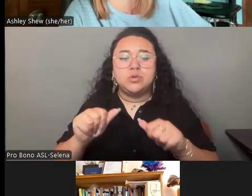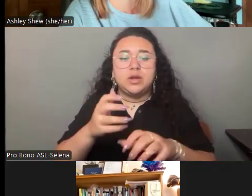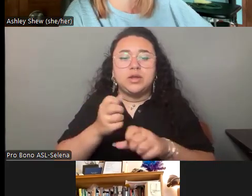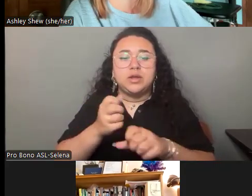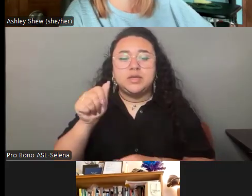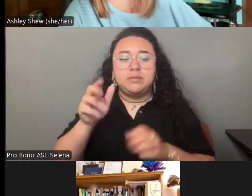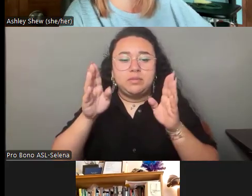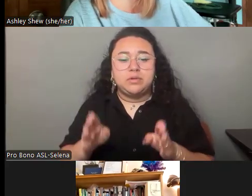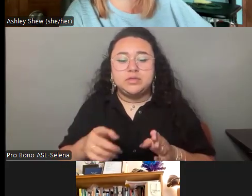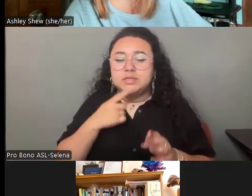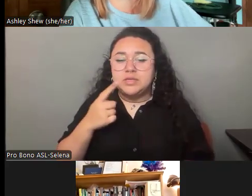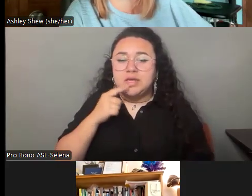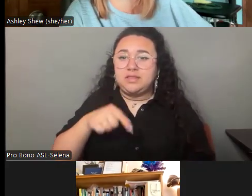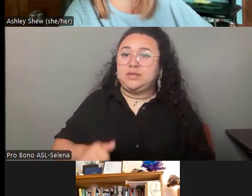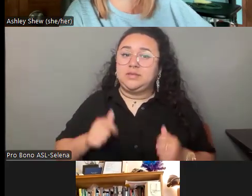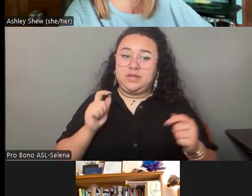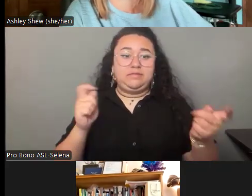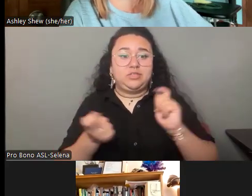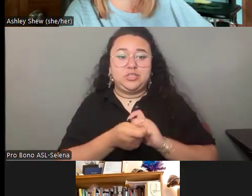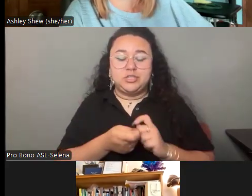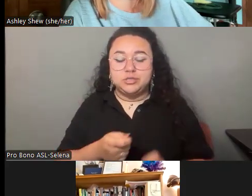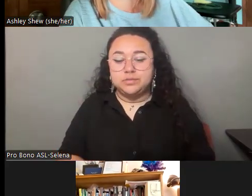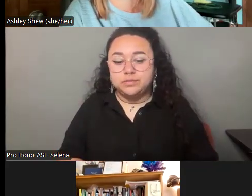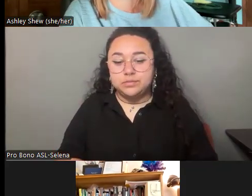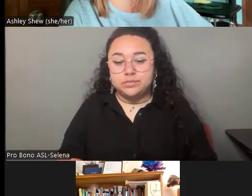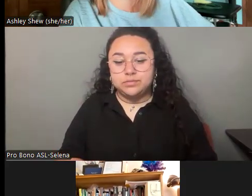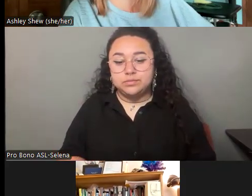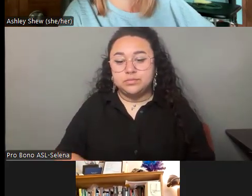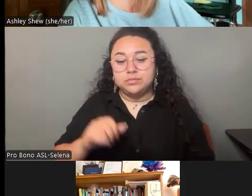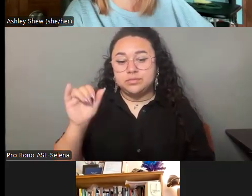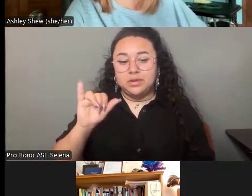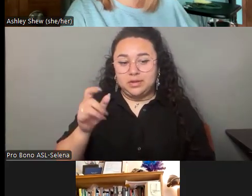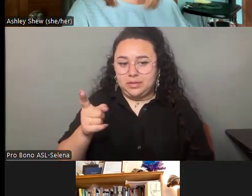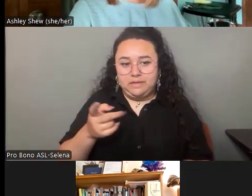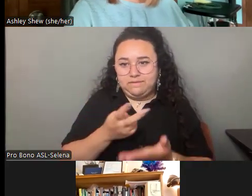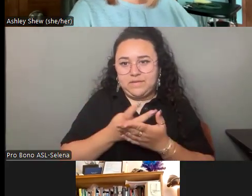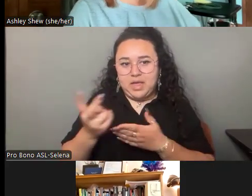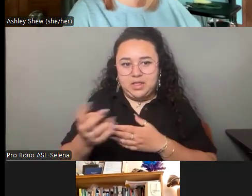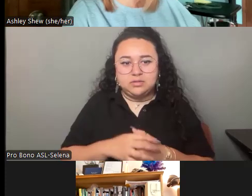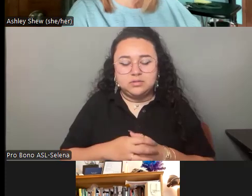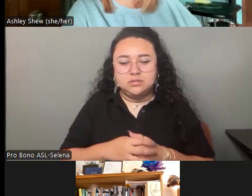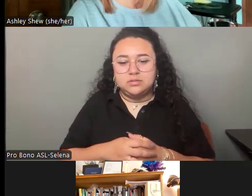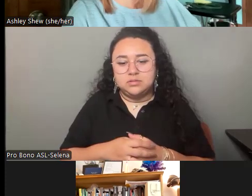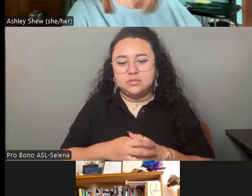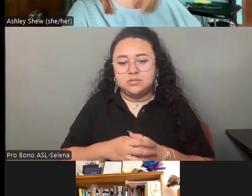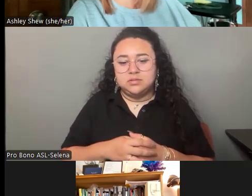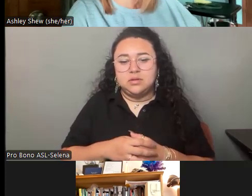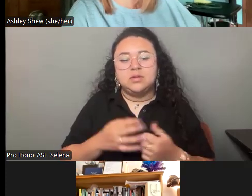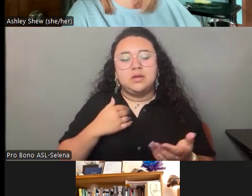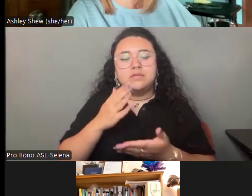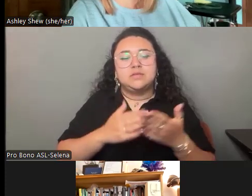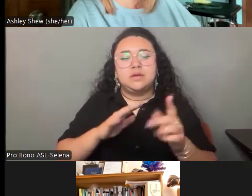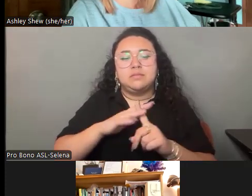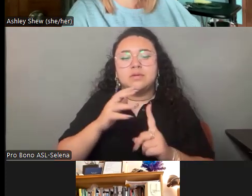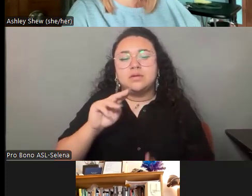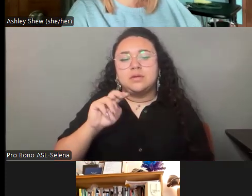say, this is life-changing, and they fail to, right? And then they take some quote out of context and run with that